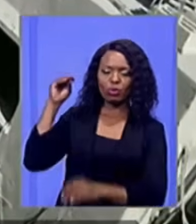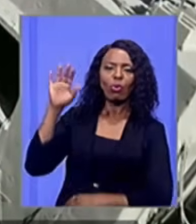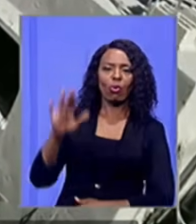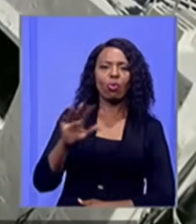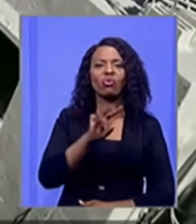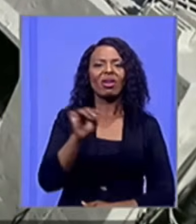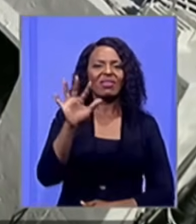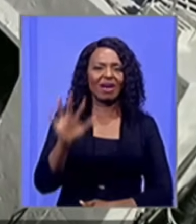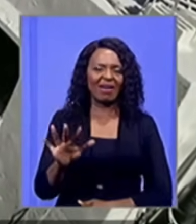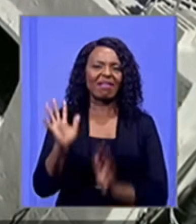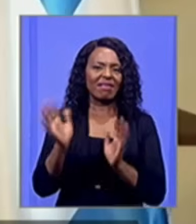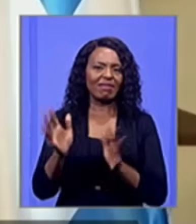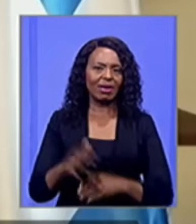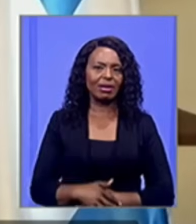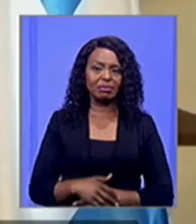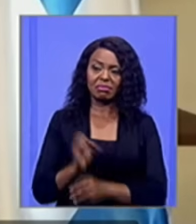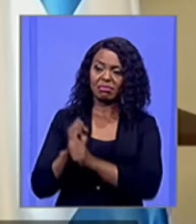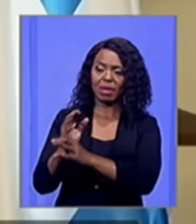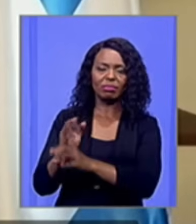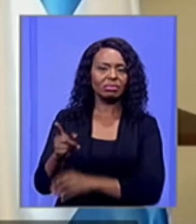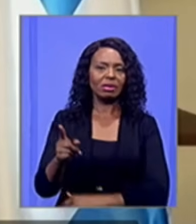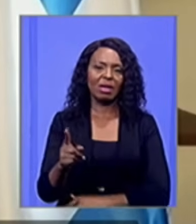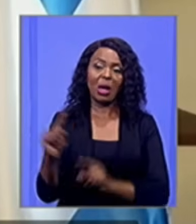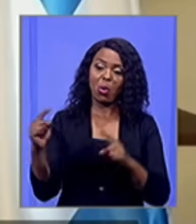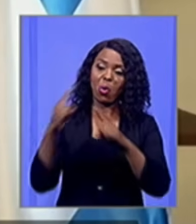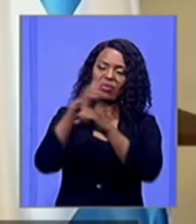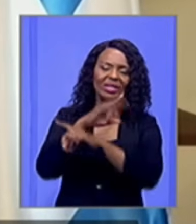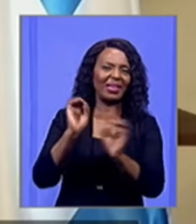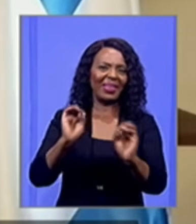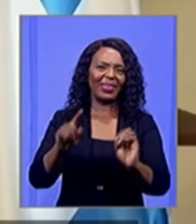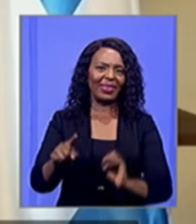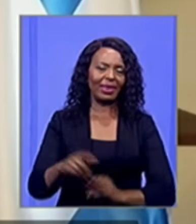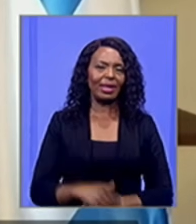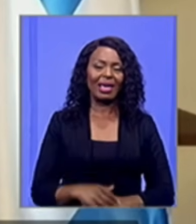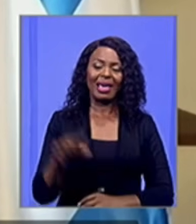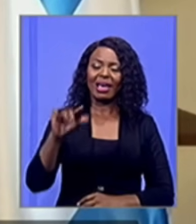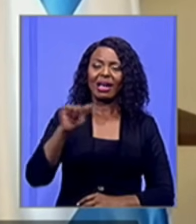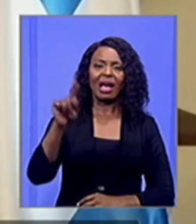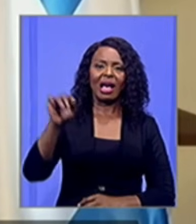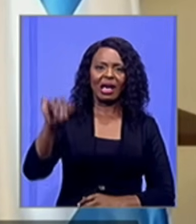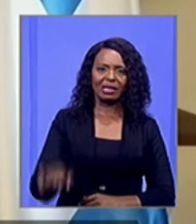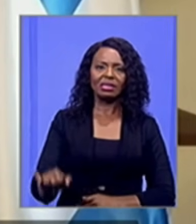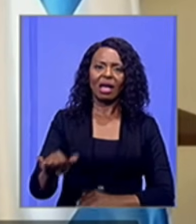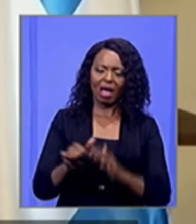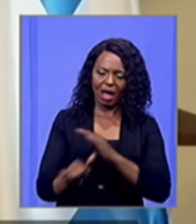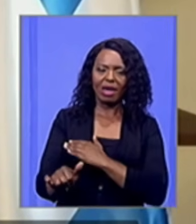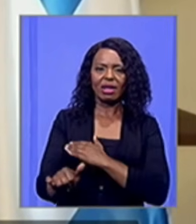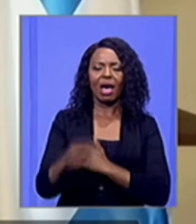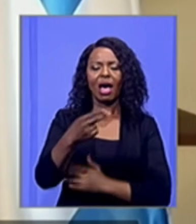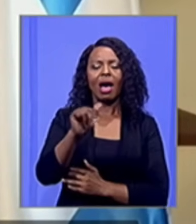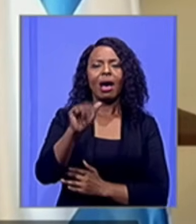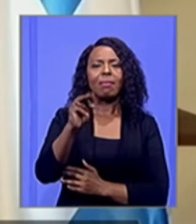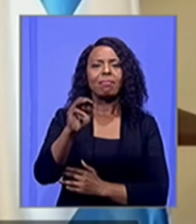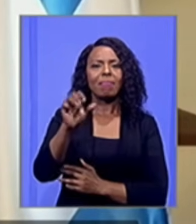2005. There is no territorial conflict here. The whole Gaza is under the Hamas